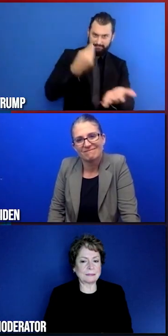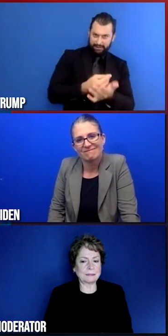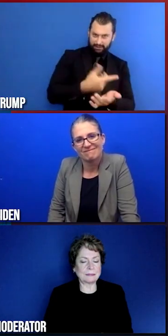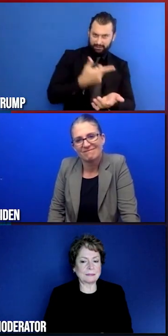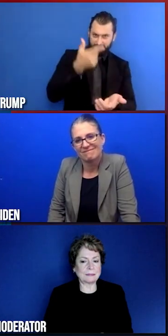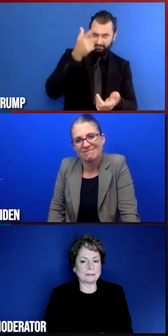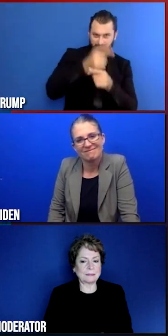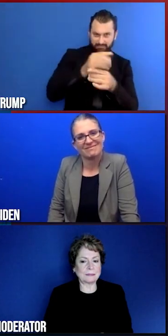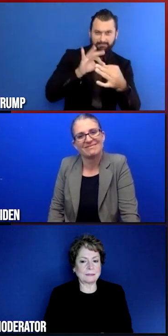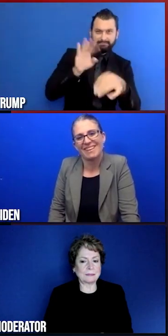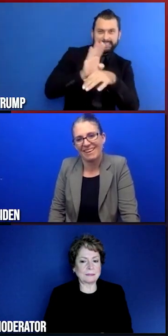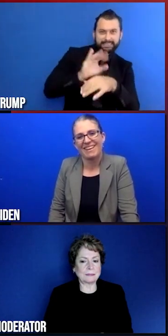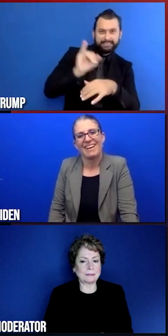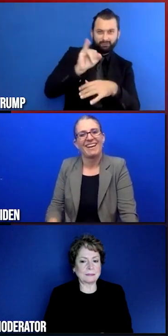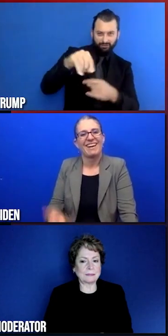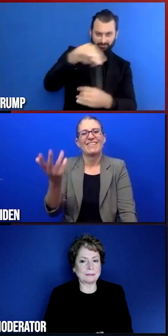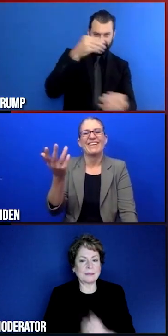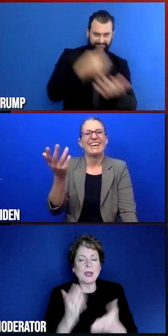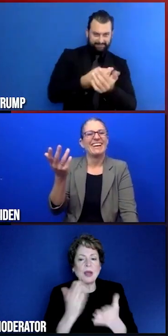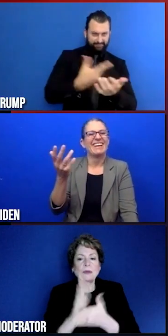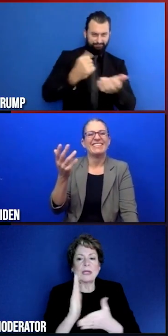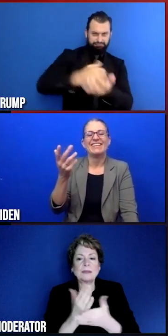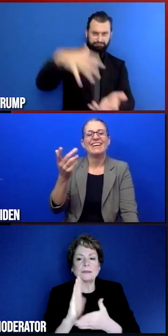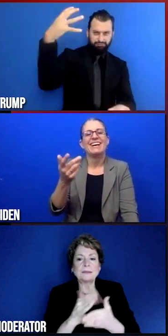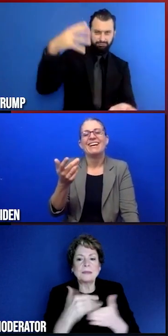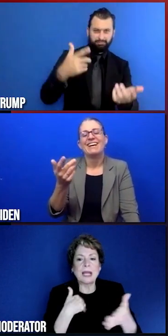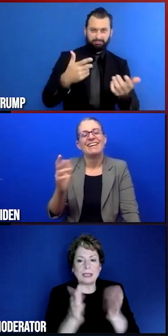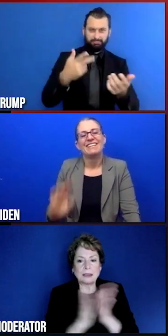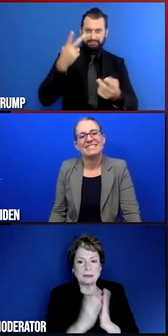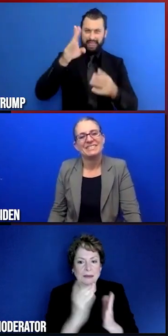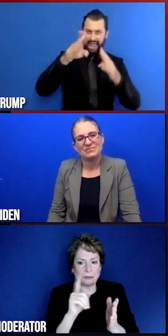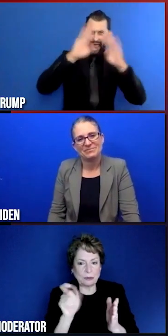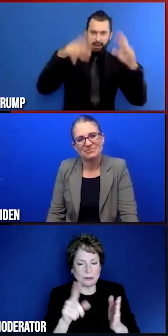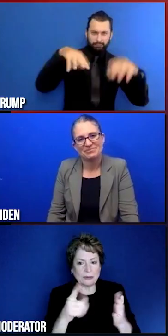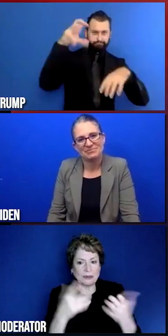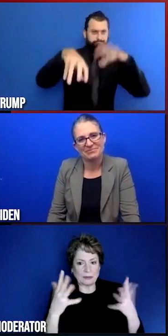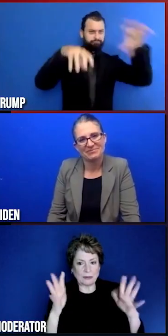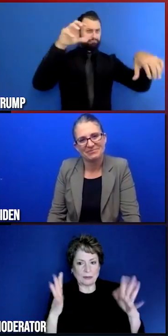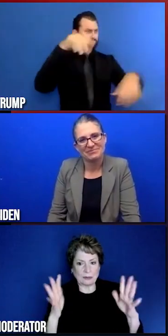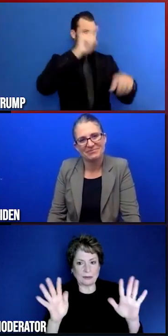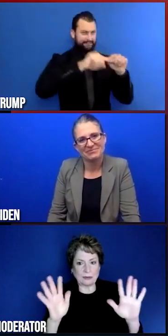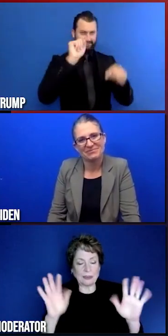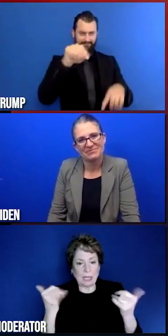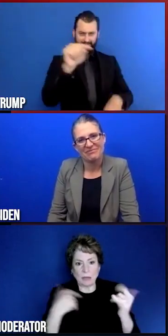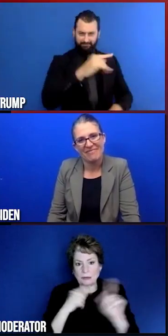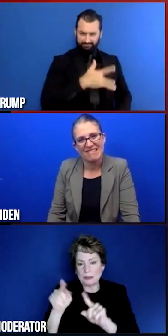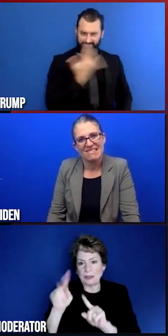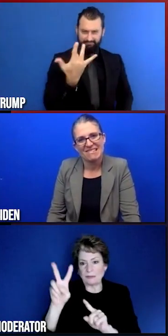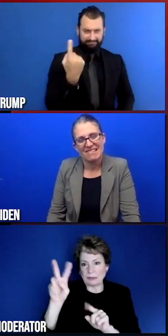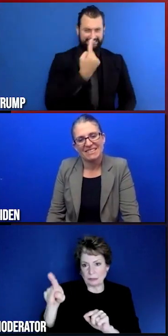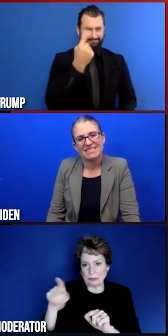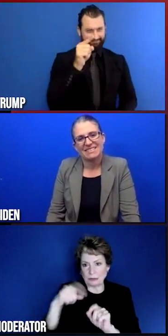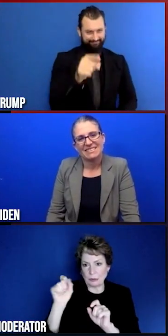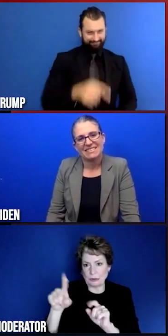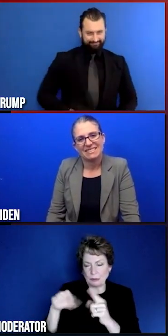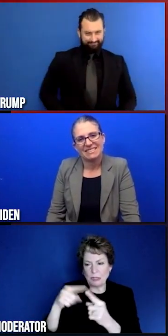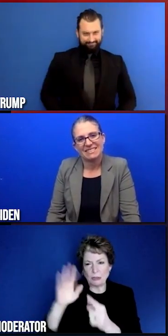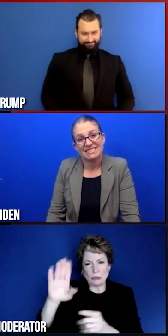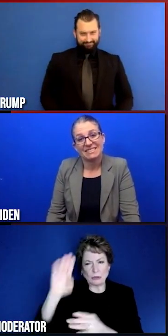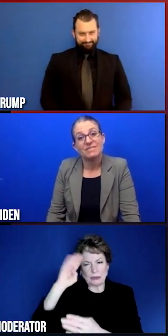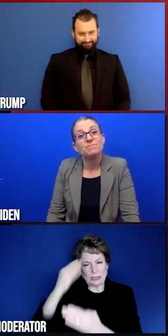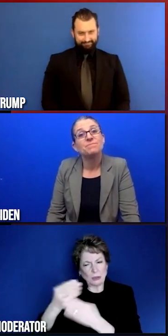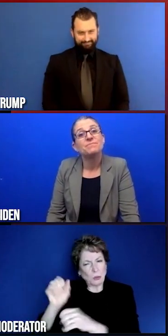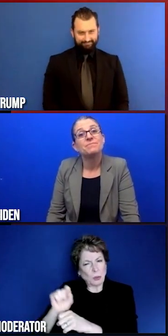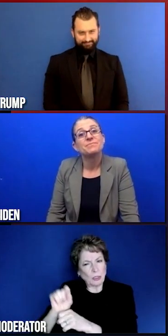let me just ask some questions about all of this broadly. Vice President Biden, there have been questions about the work your son has done in China and for a Ukrainian